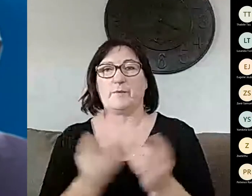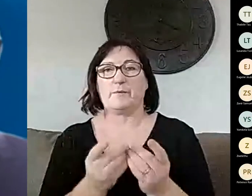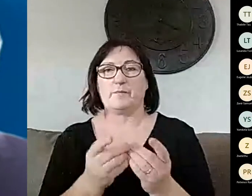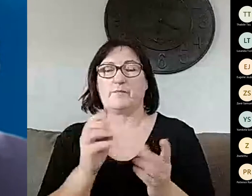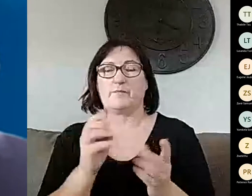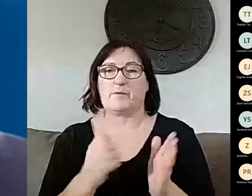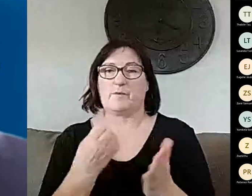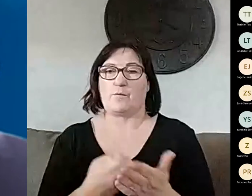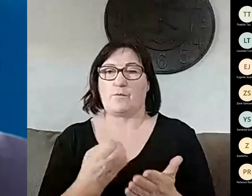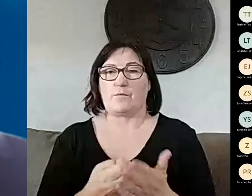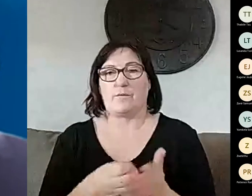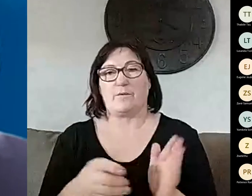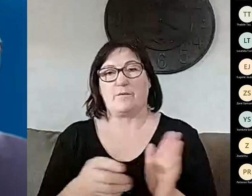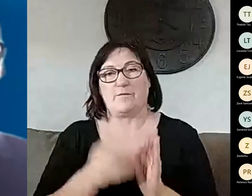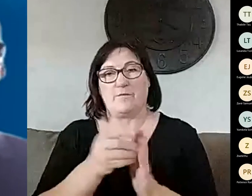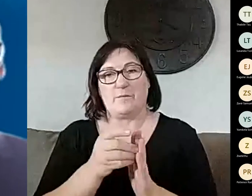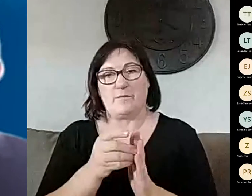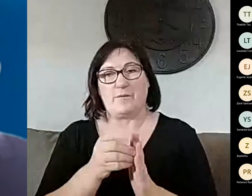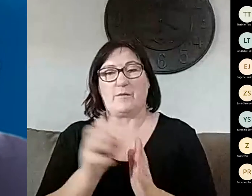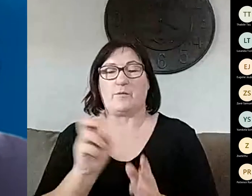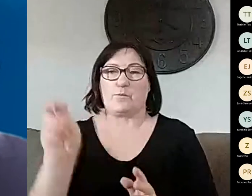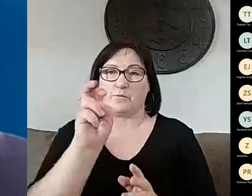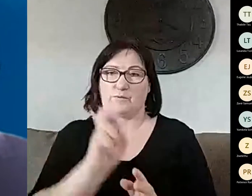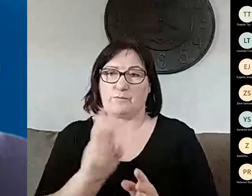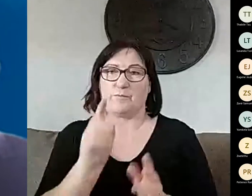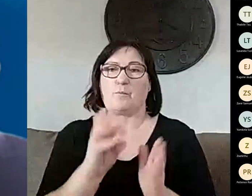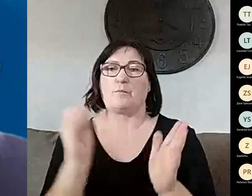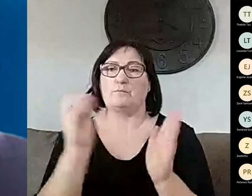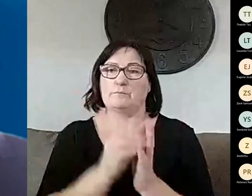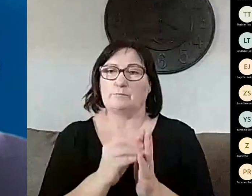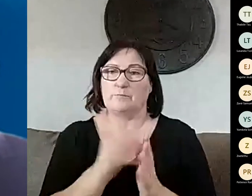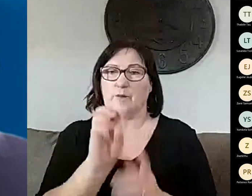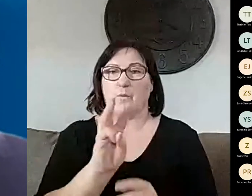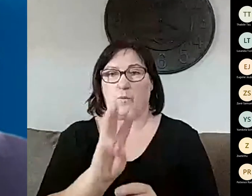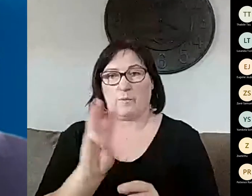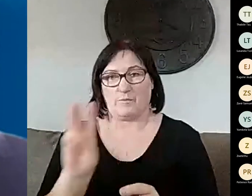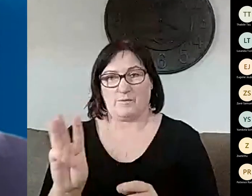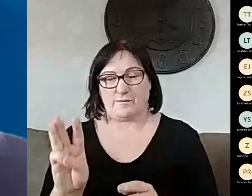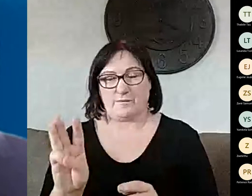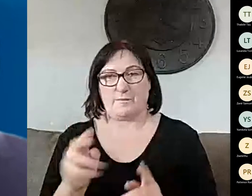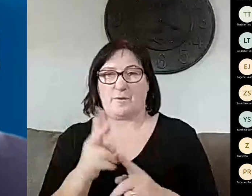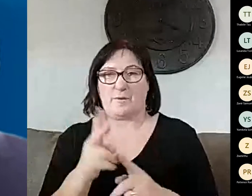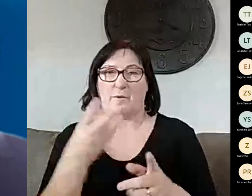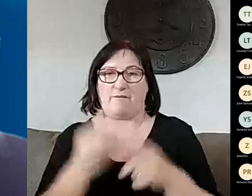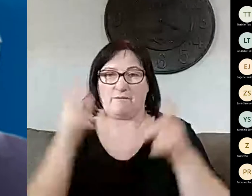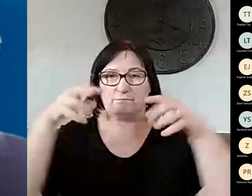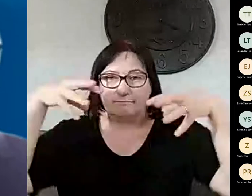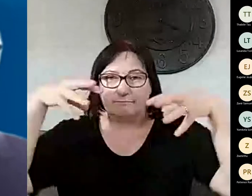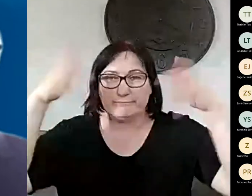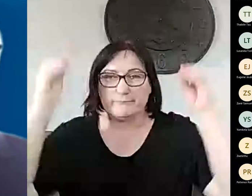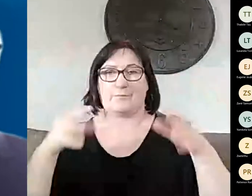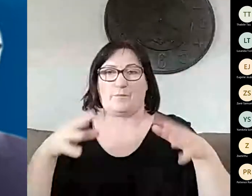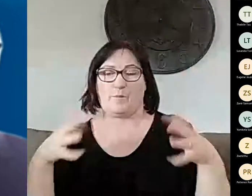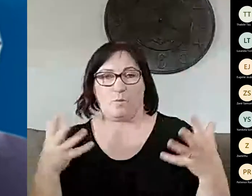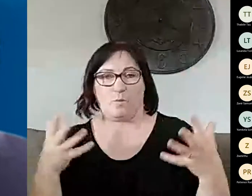this webinar on their website if by any chance you experience load shedding or any other technical